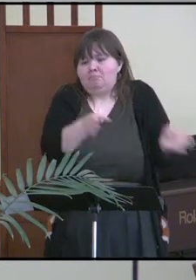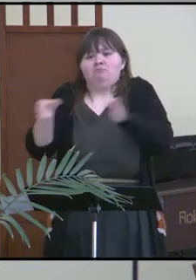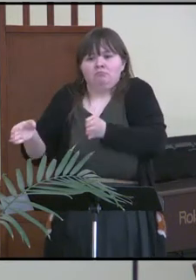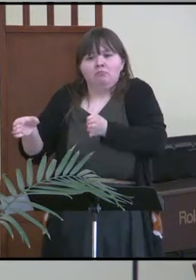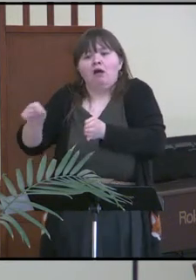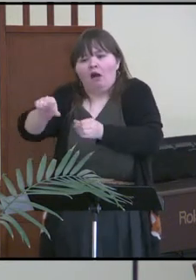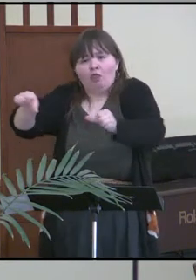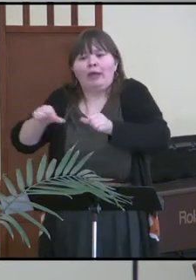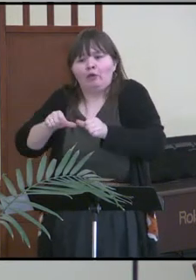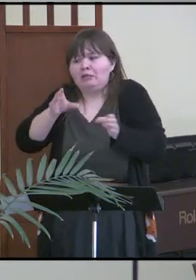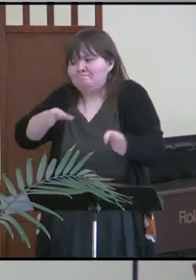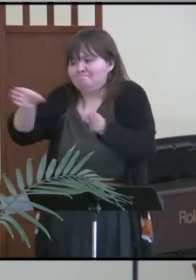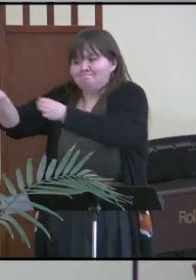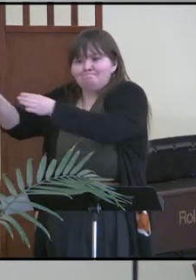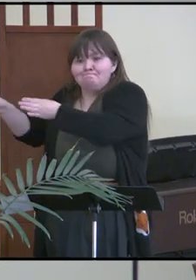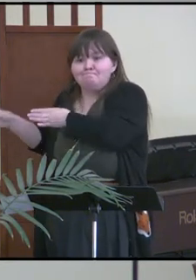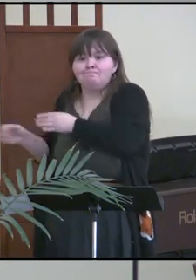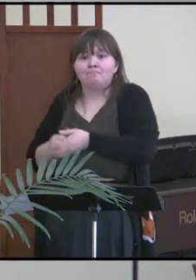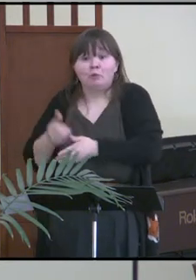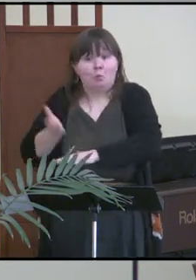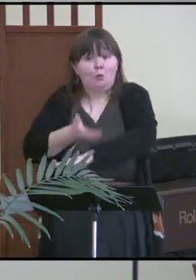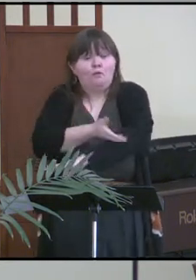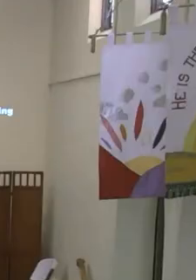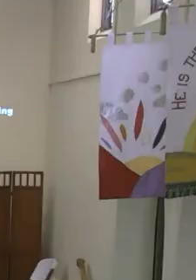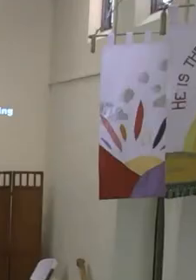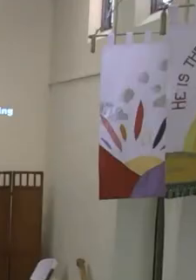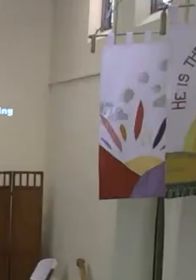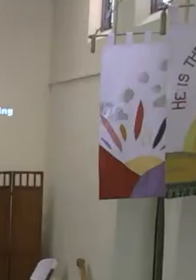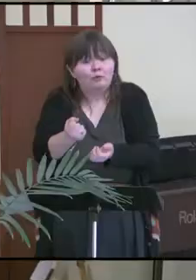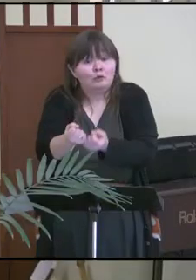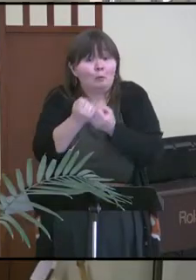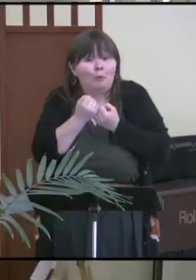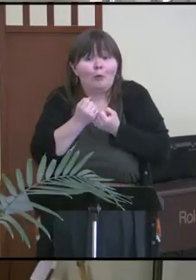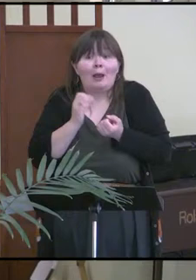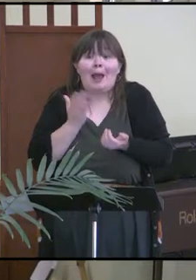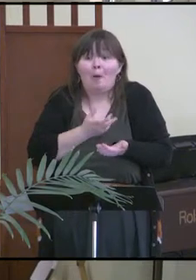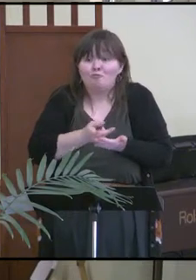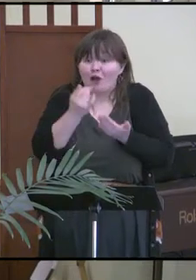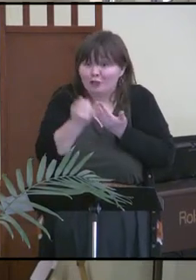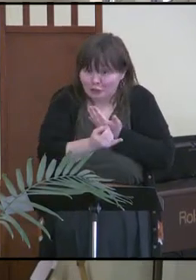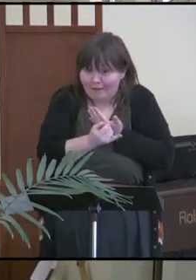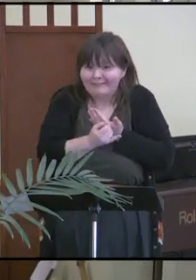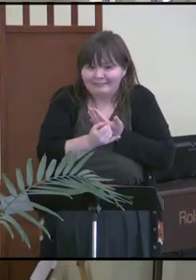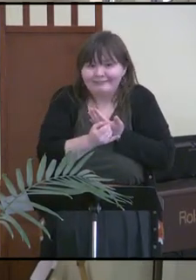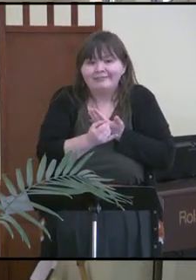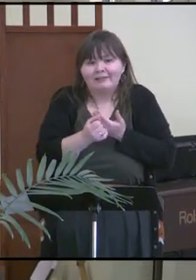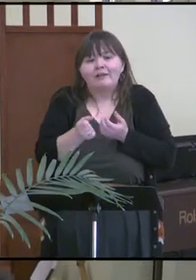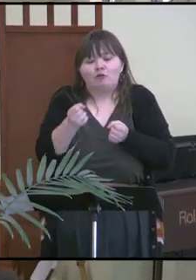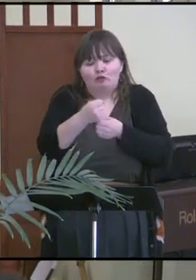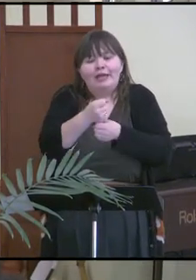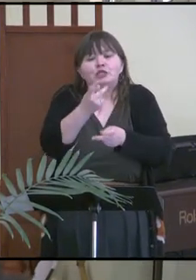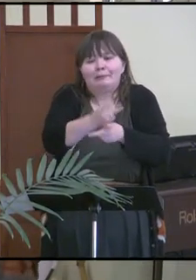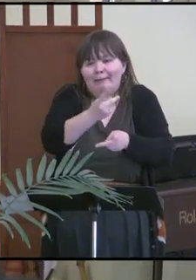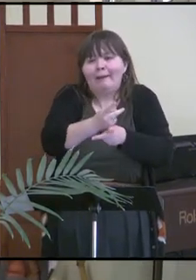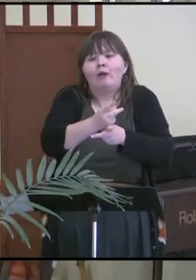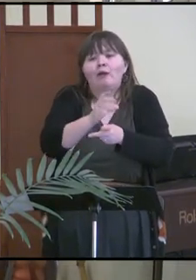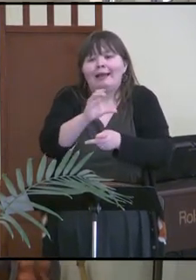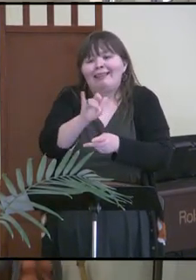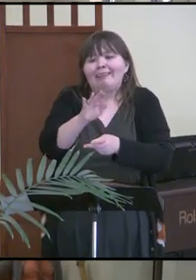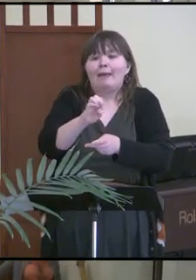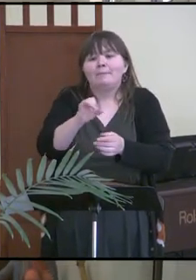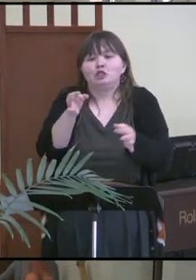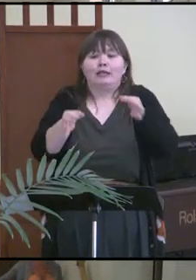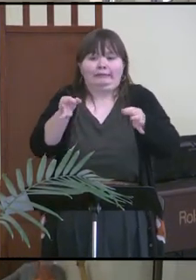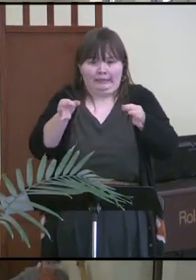lawn. So, thank you. So support our project of creation care and climate justice here